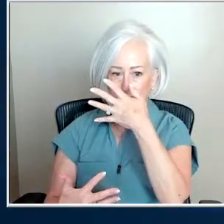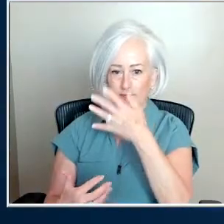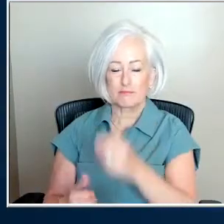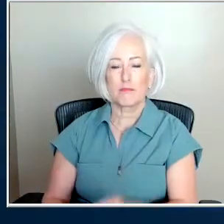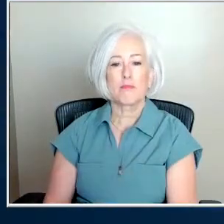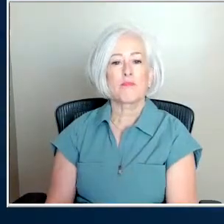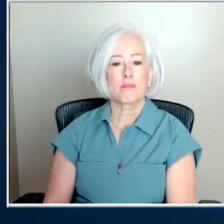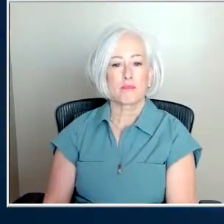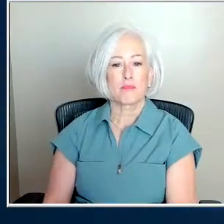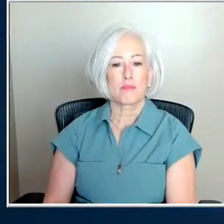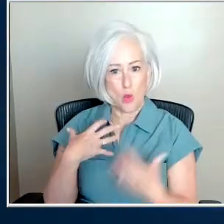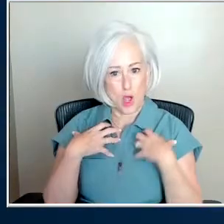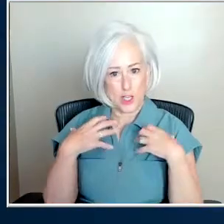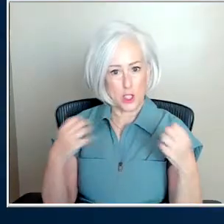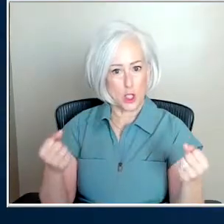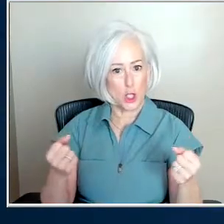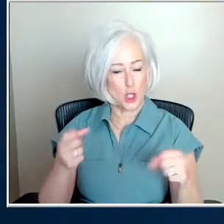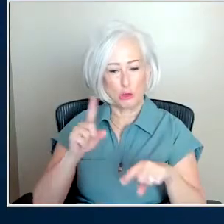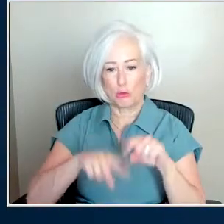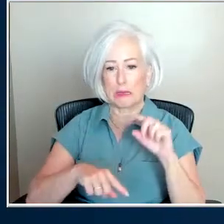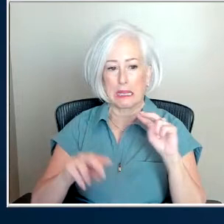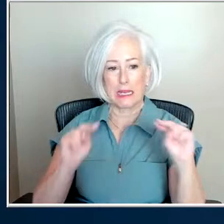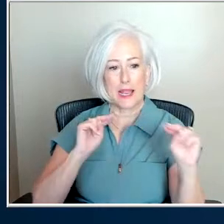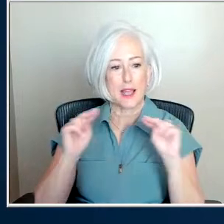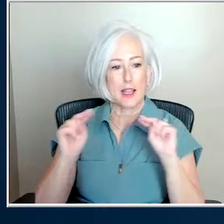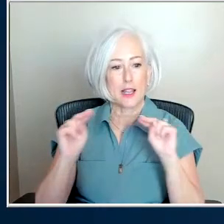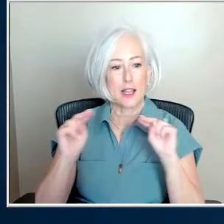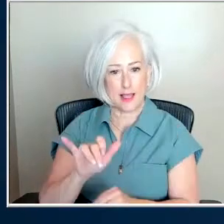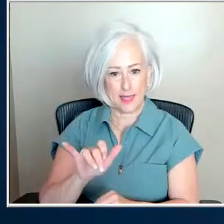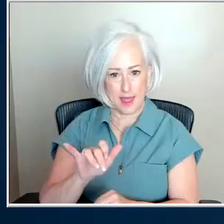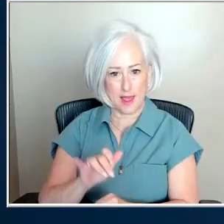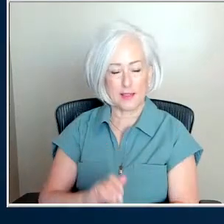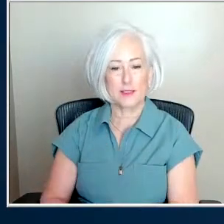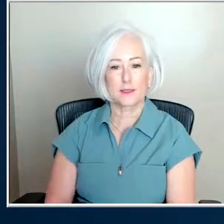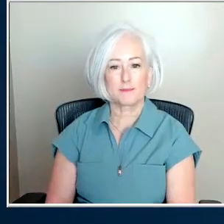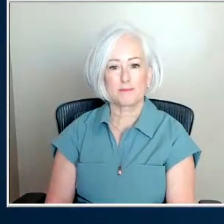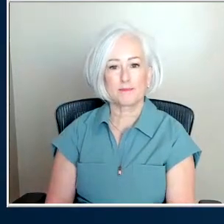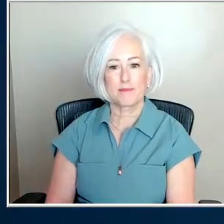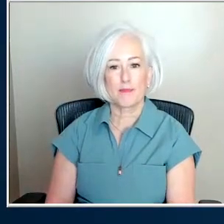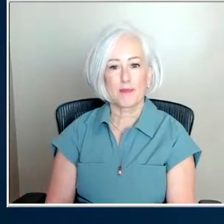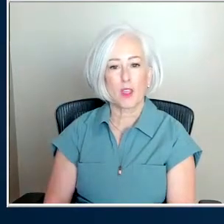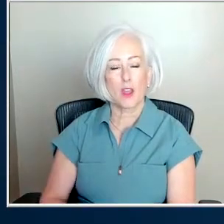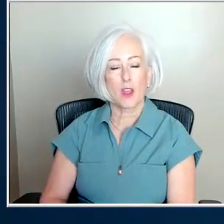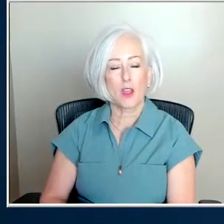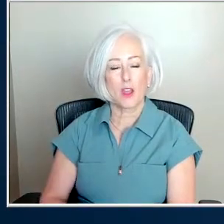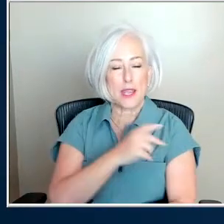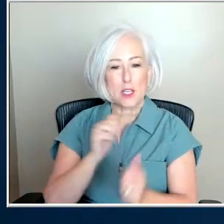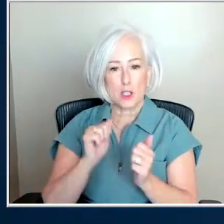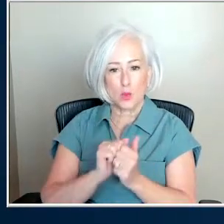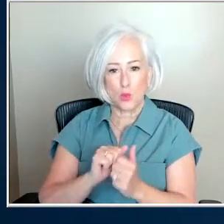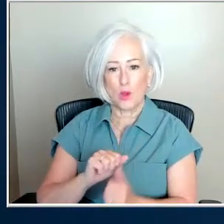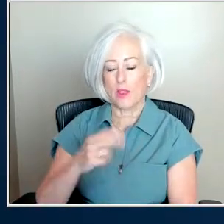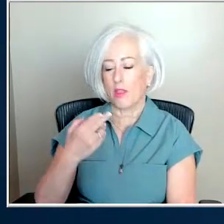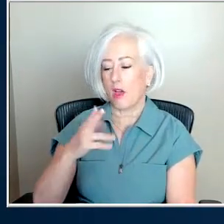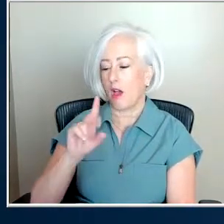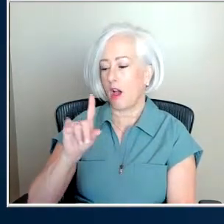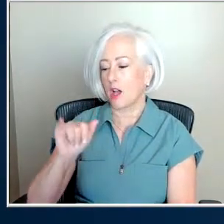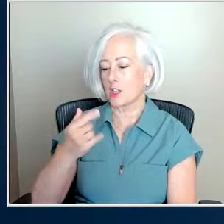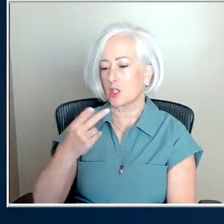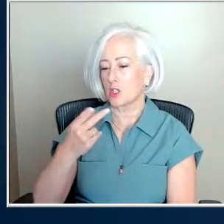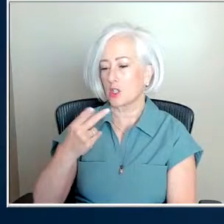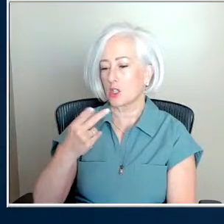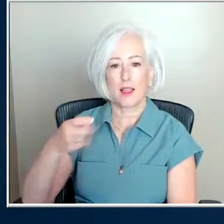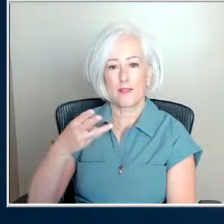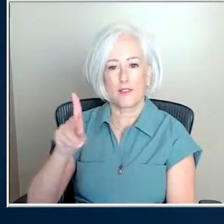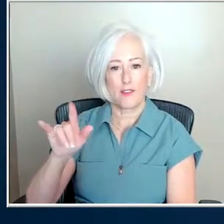is unnegotiable. We want, and for a patient with that diagnosis with Hodgkin's lymphoma, we're not going to negotiate not